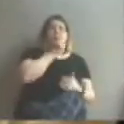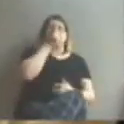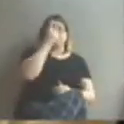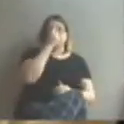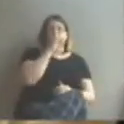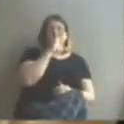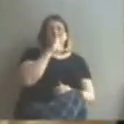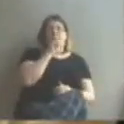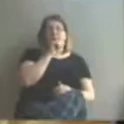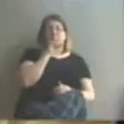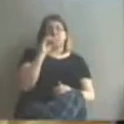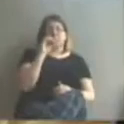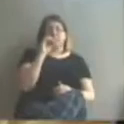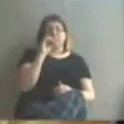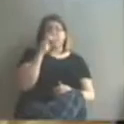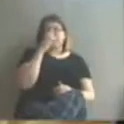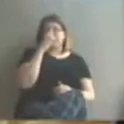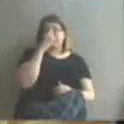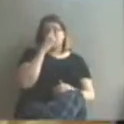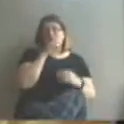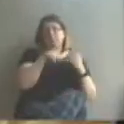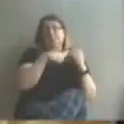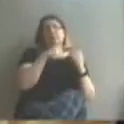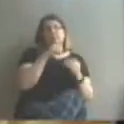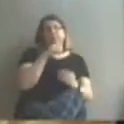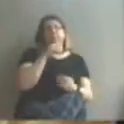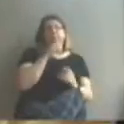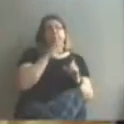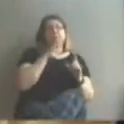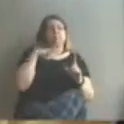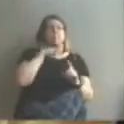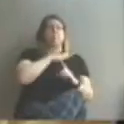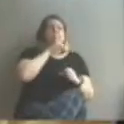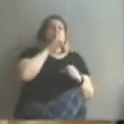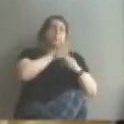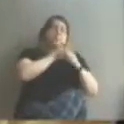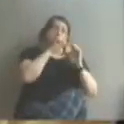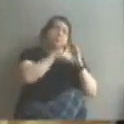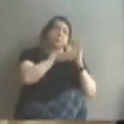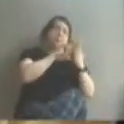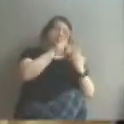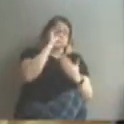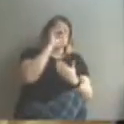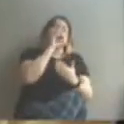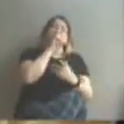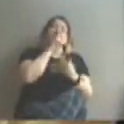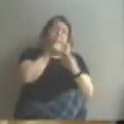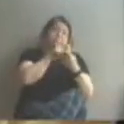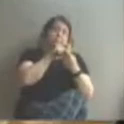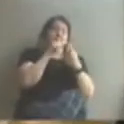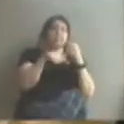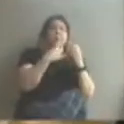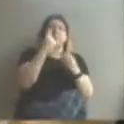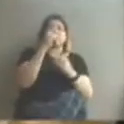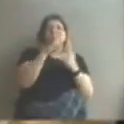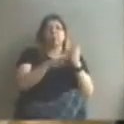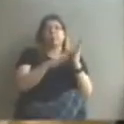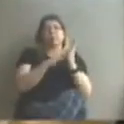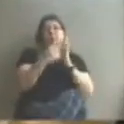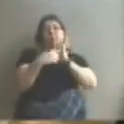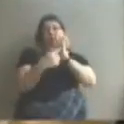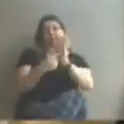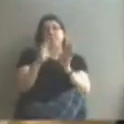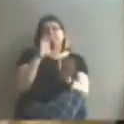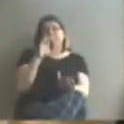as CAO around the board's commitment to deeper learning, and more specifically around one of the charts that shows where